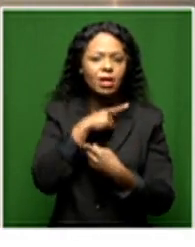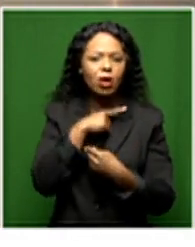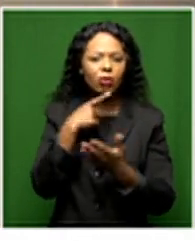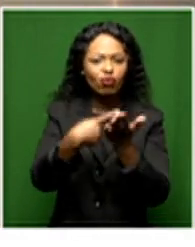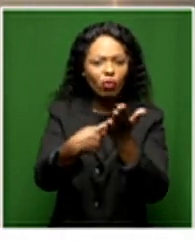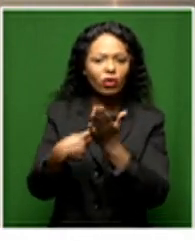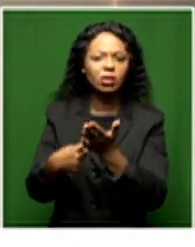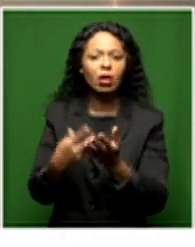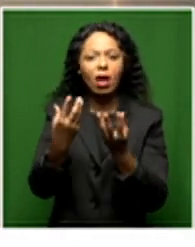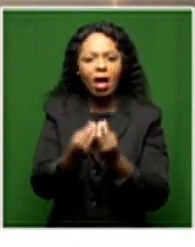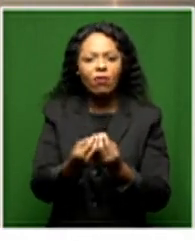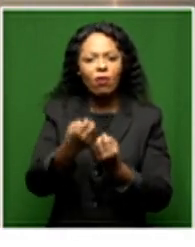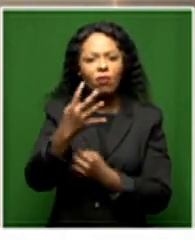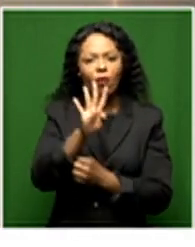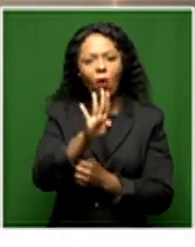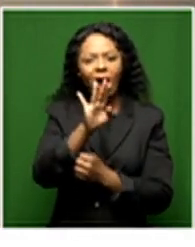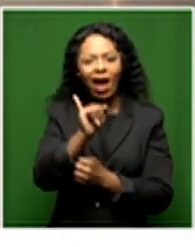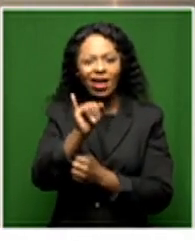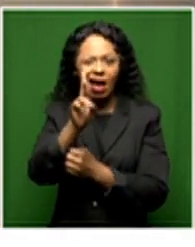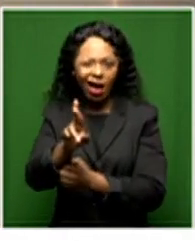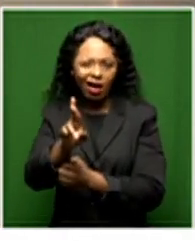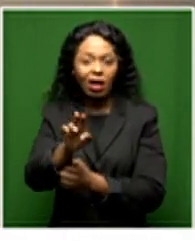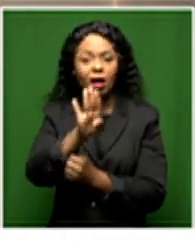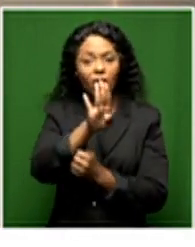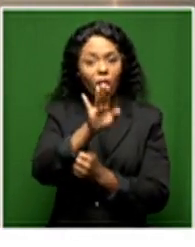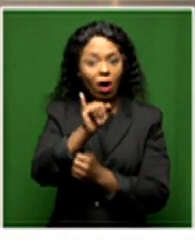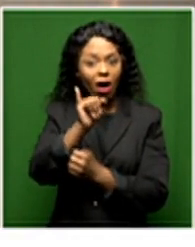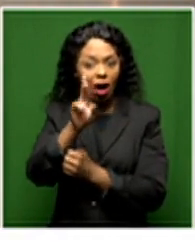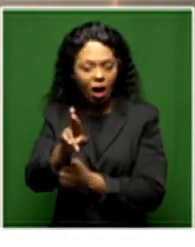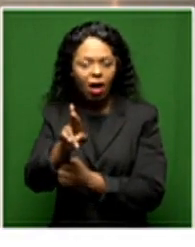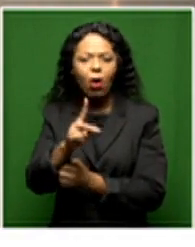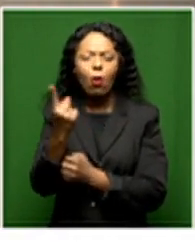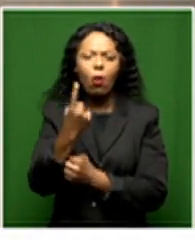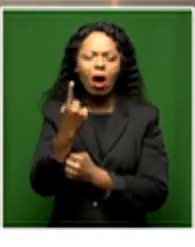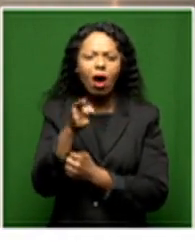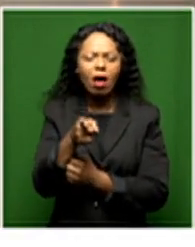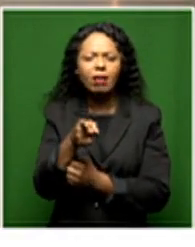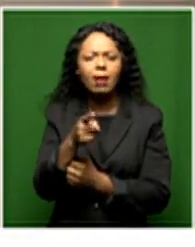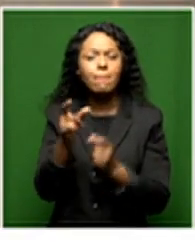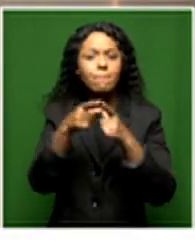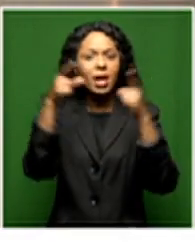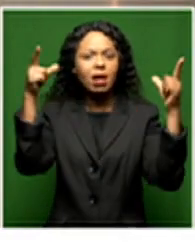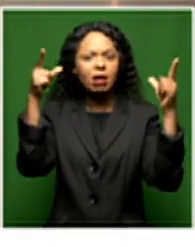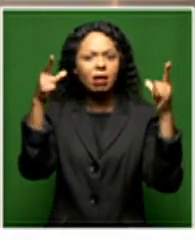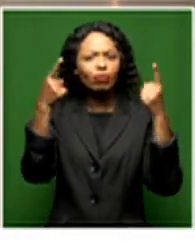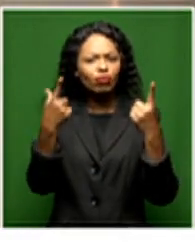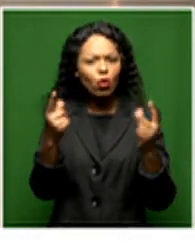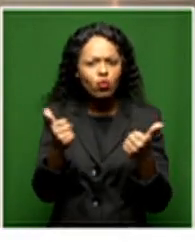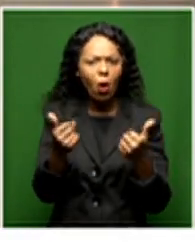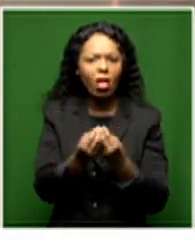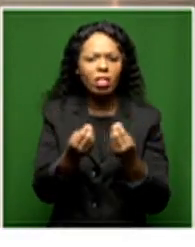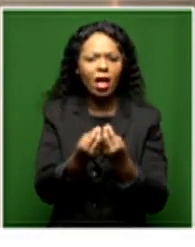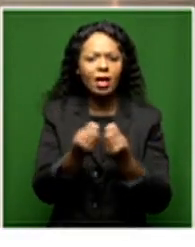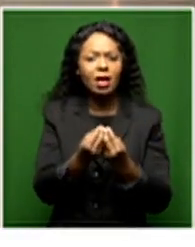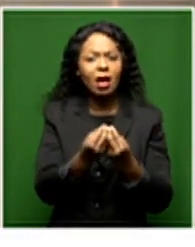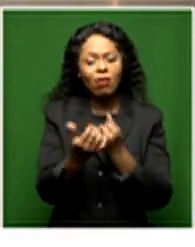conversation we keep having about the fourth industrial revolution, is that one of the biggest advantages countries like ours have is that we will